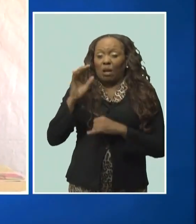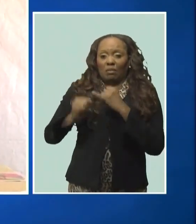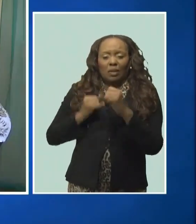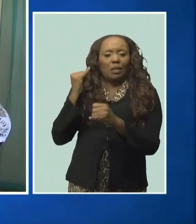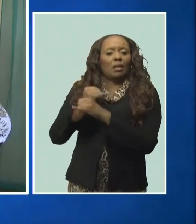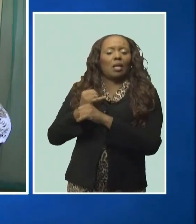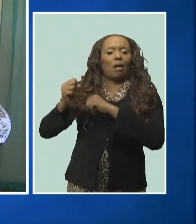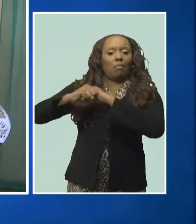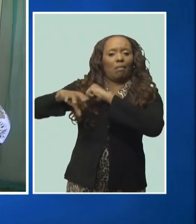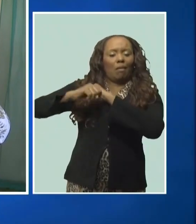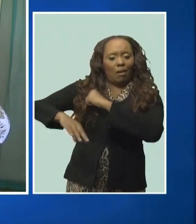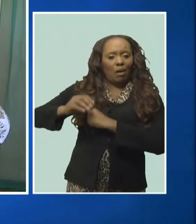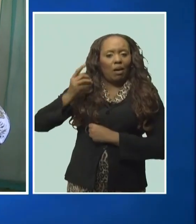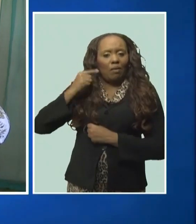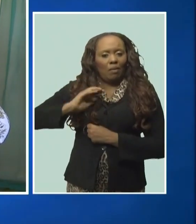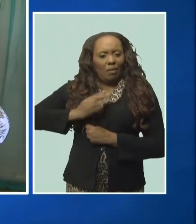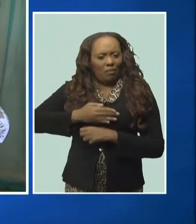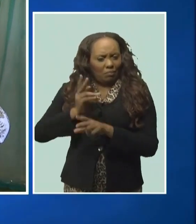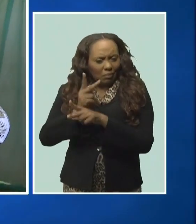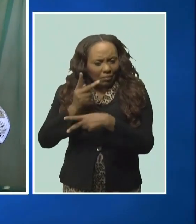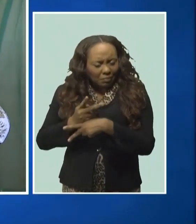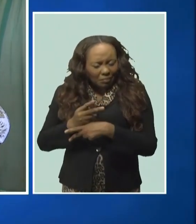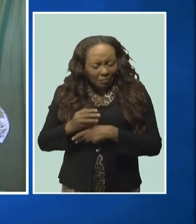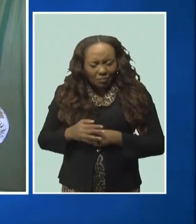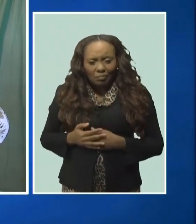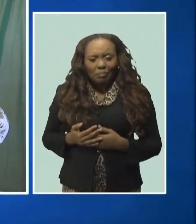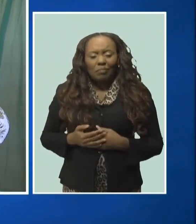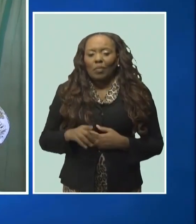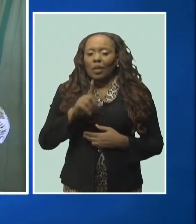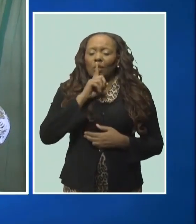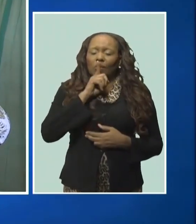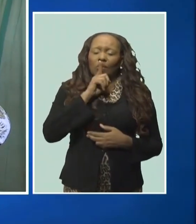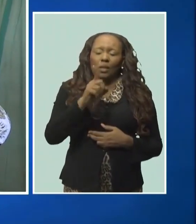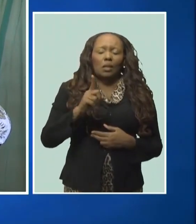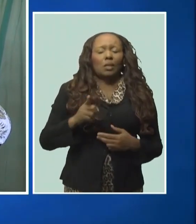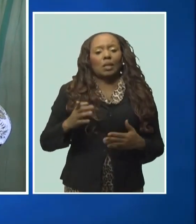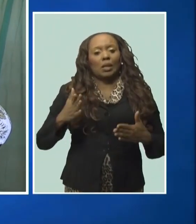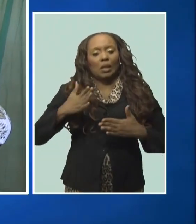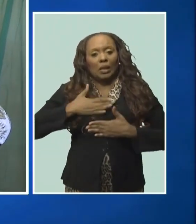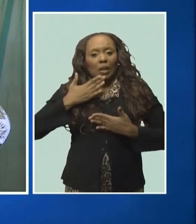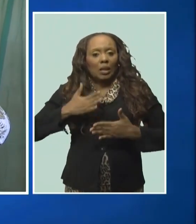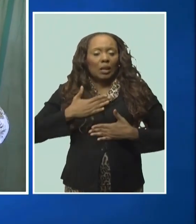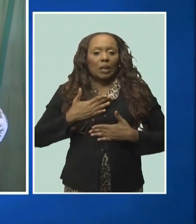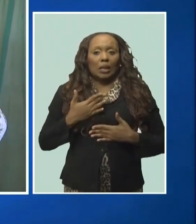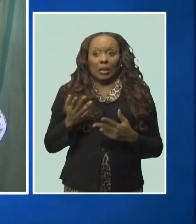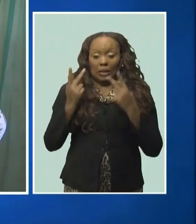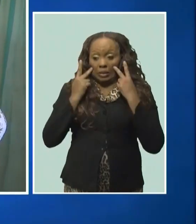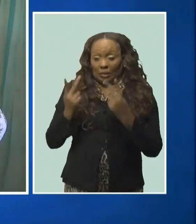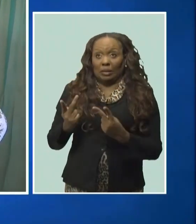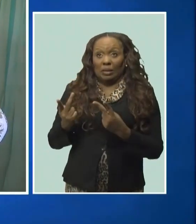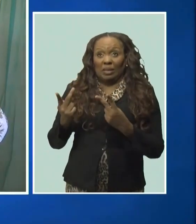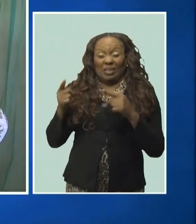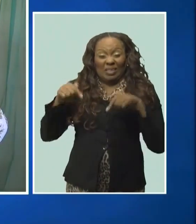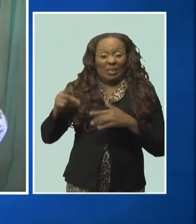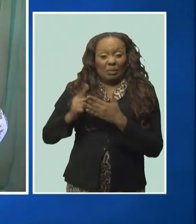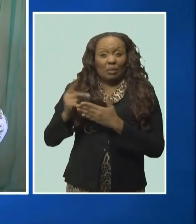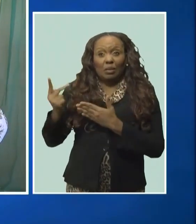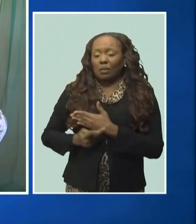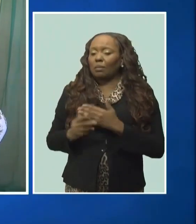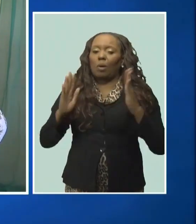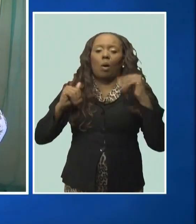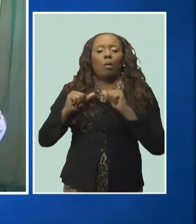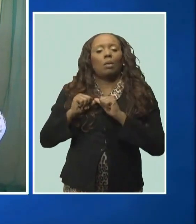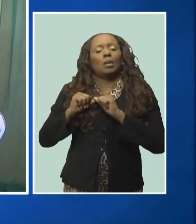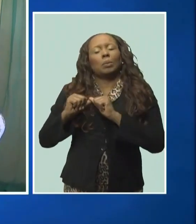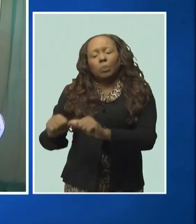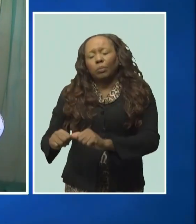international marketing for our clients and their products. So as I said again, we are extremely pleased with this initiative. Long may it continue,